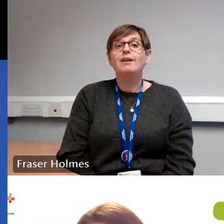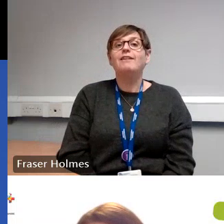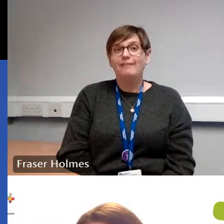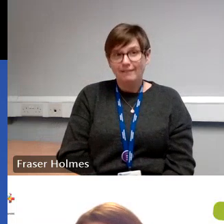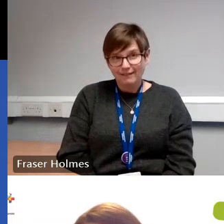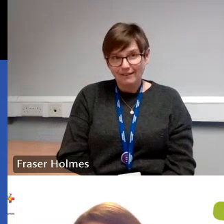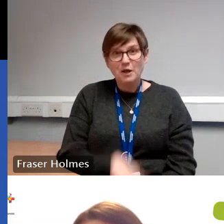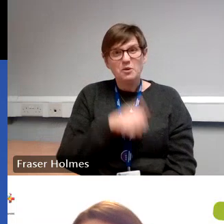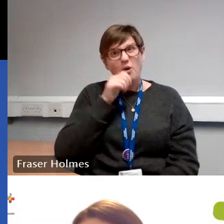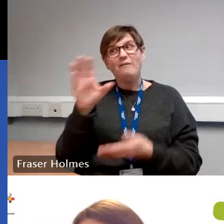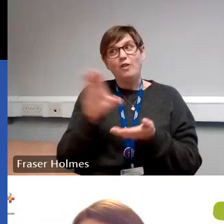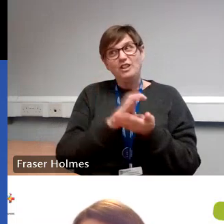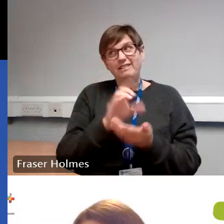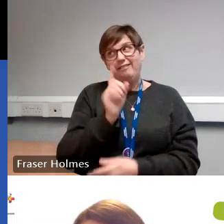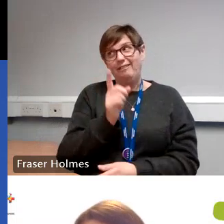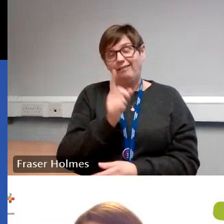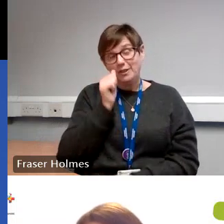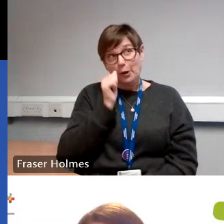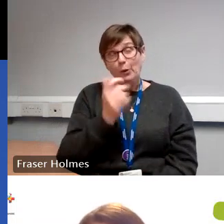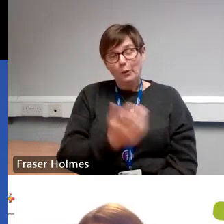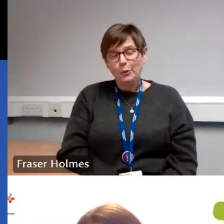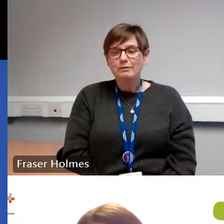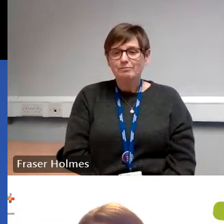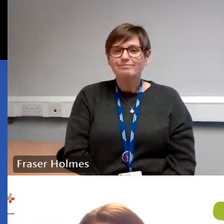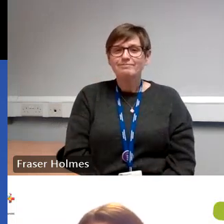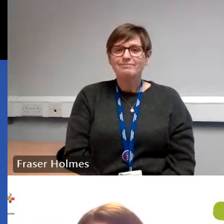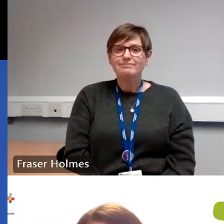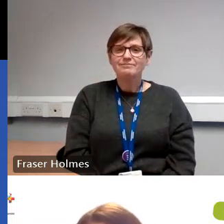I knew funding would come up.